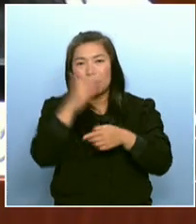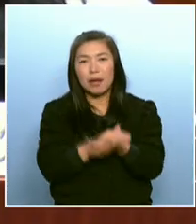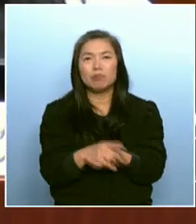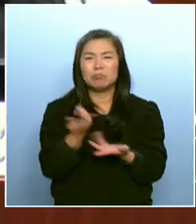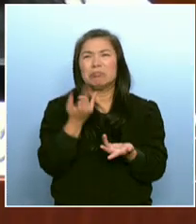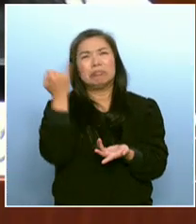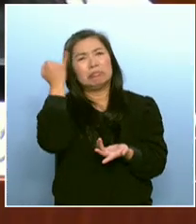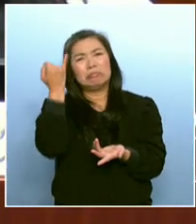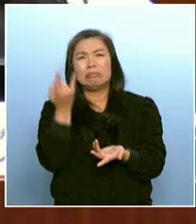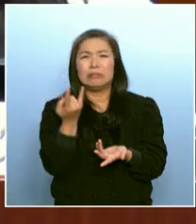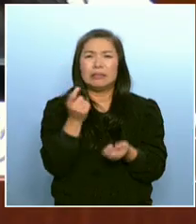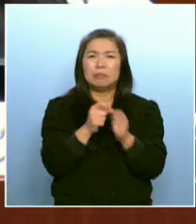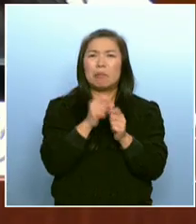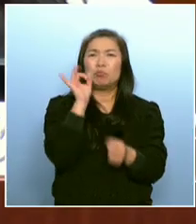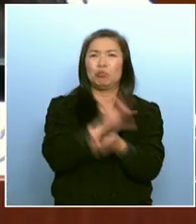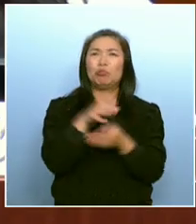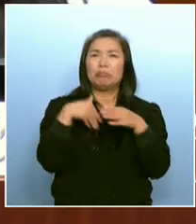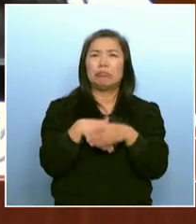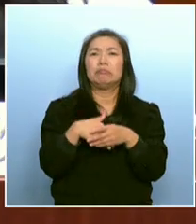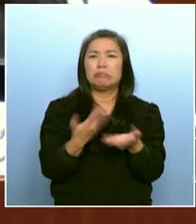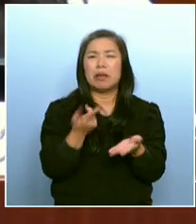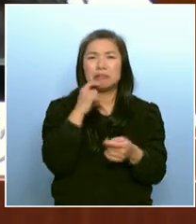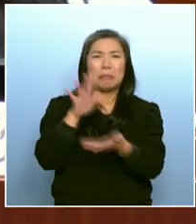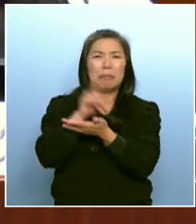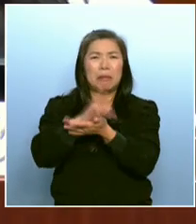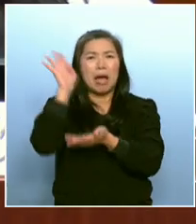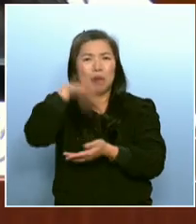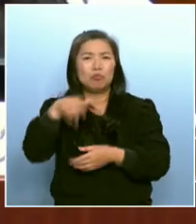explain this to LegCo members and the relevant personnel.